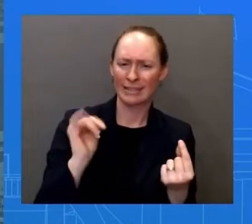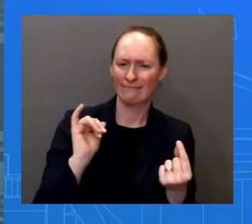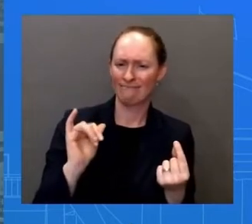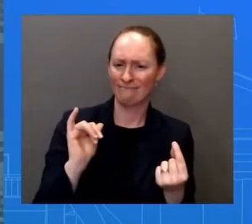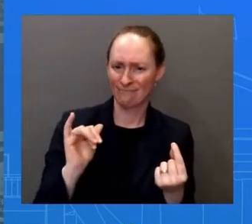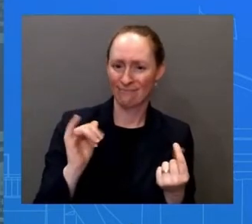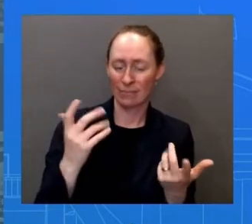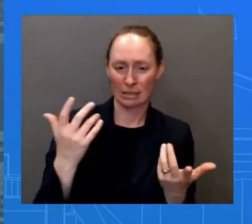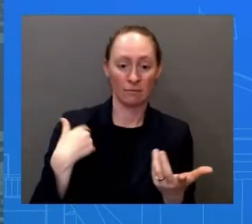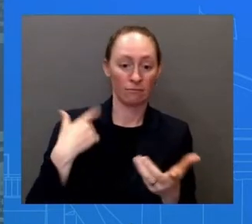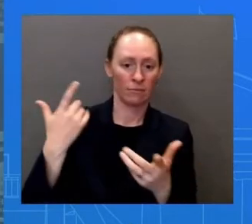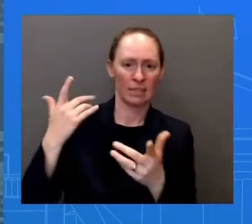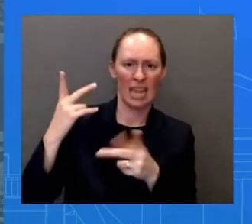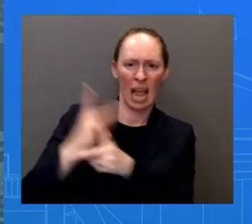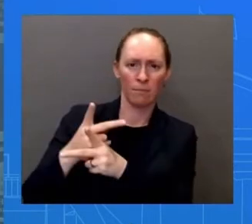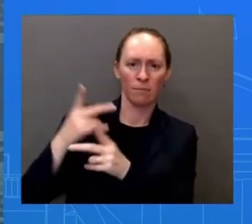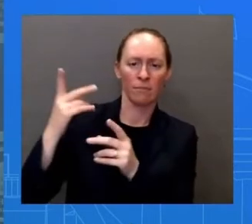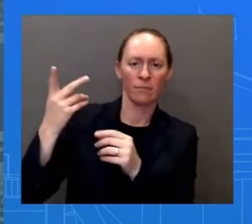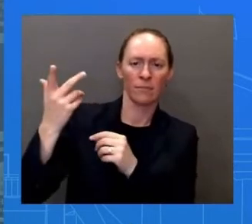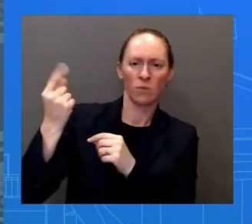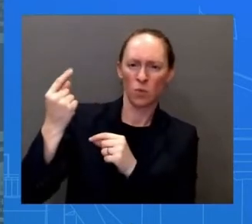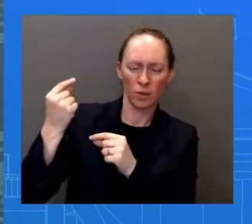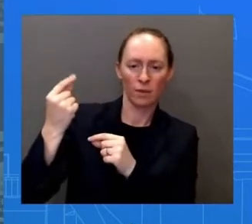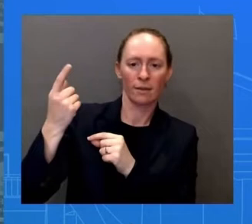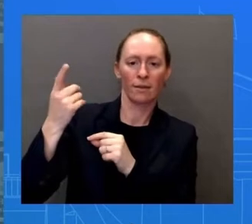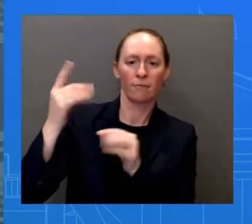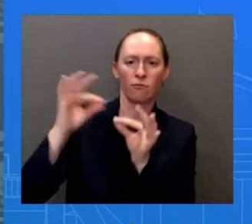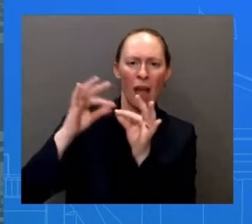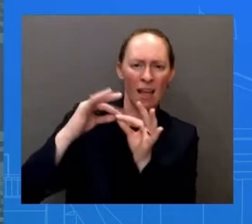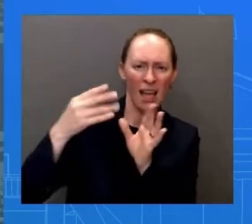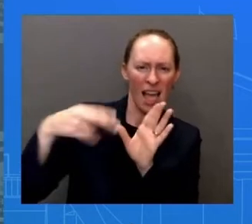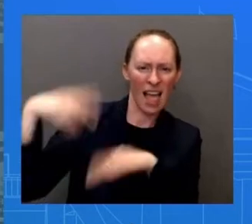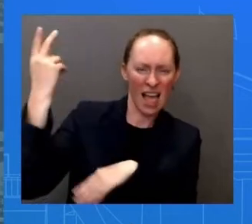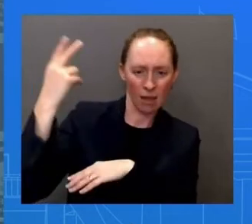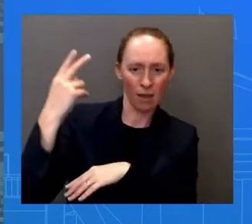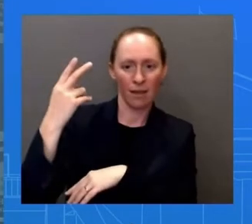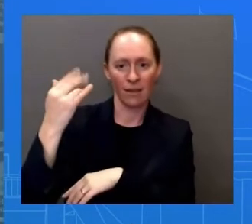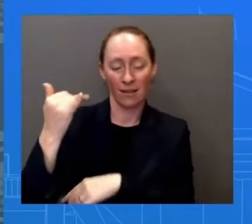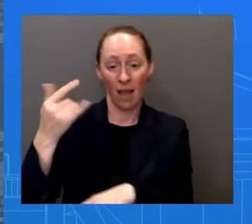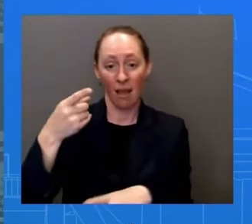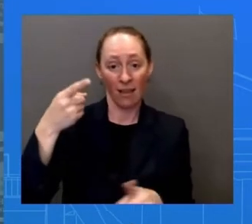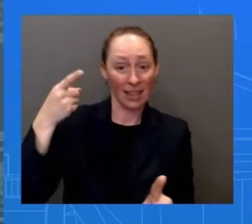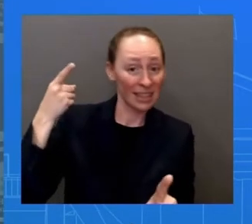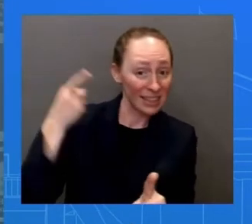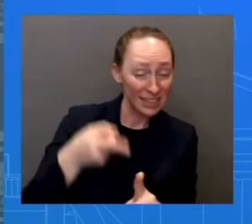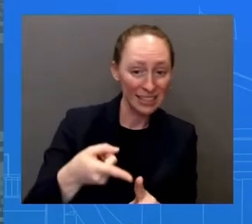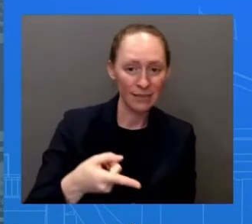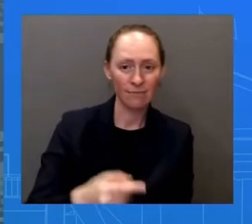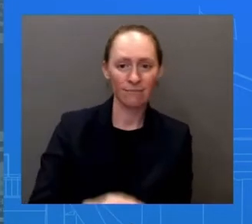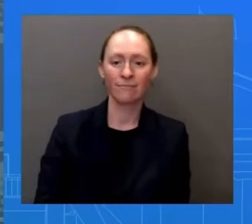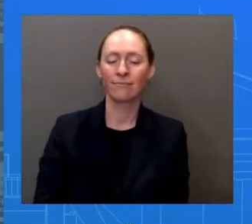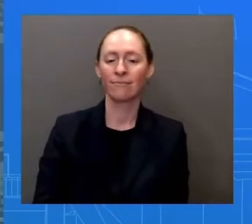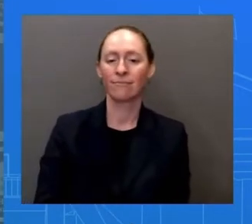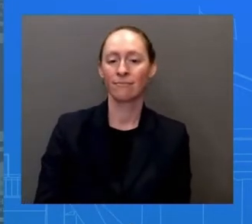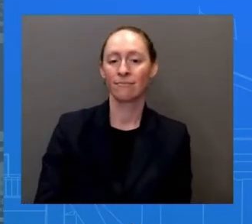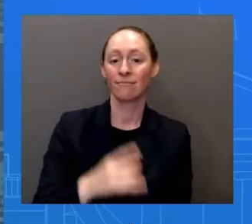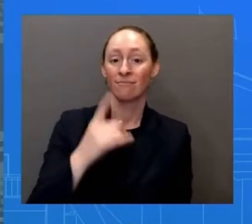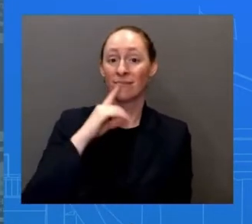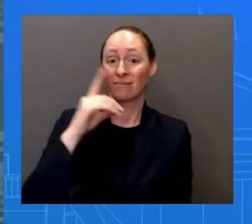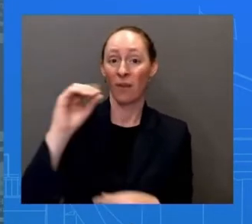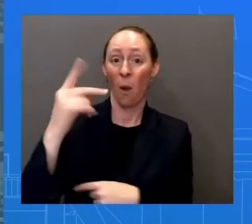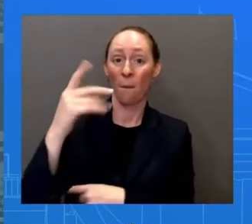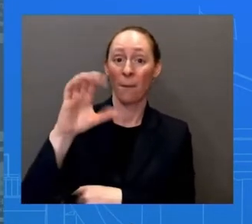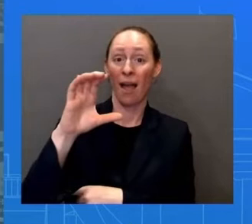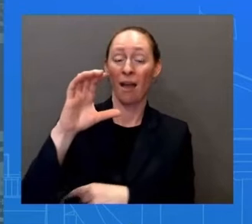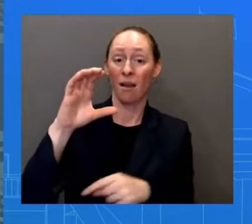to counteract that, I mean, you're talking about a specific tactical decision by OPEC Plus to make a cut, which we